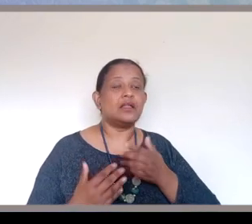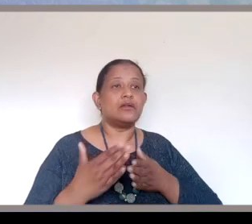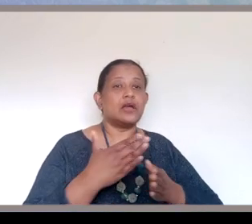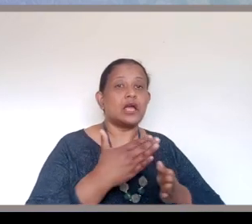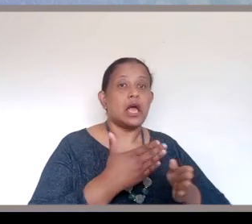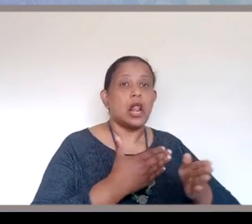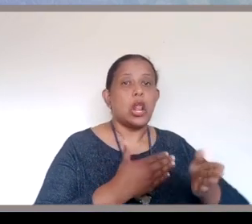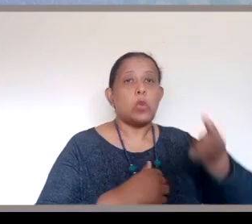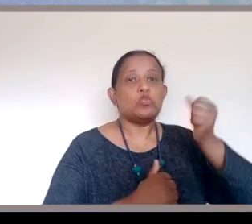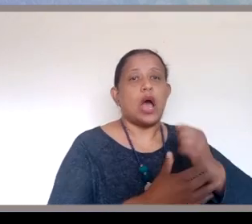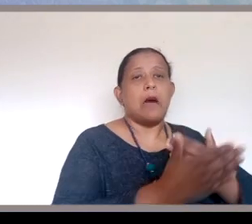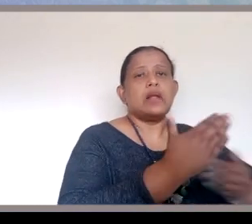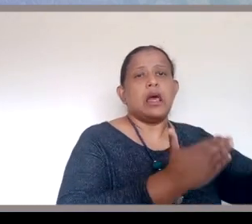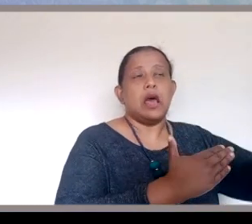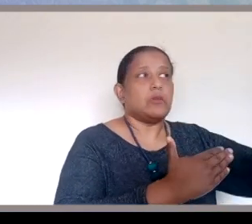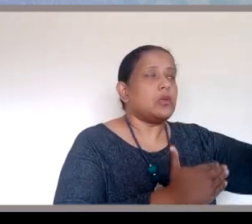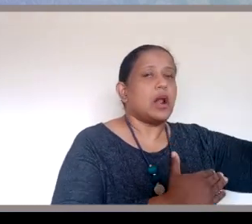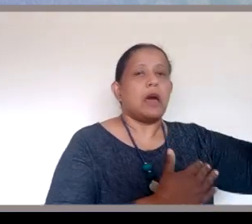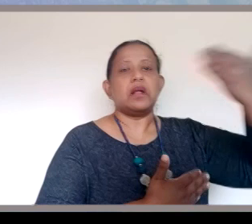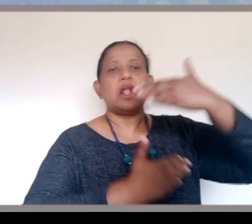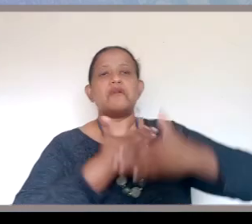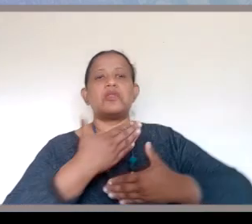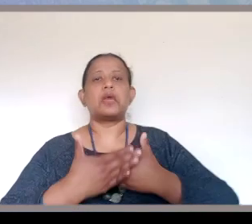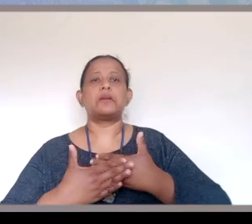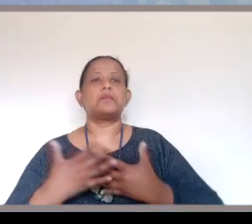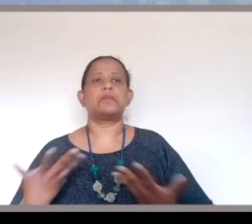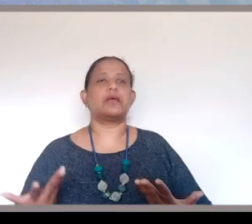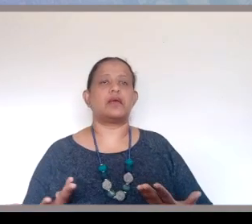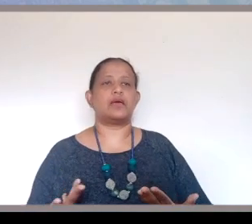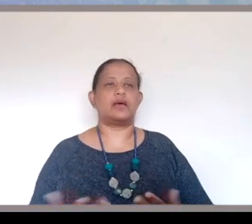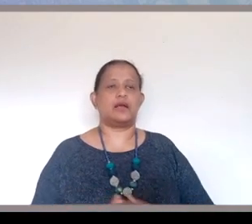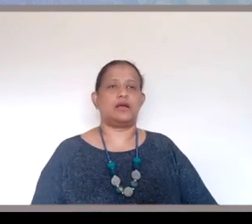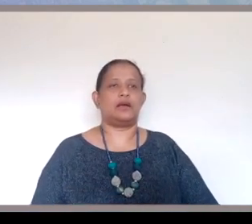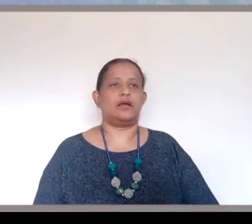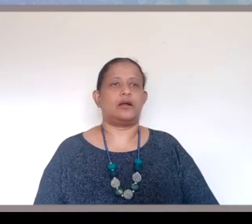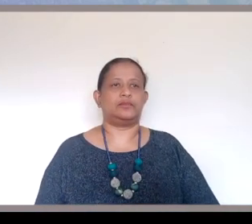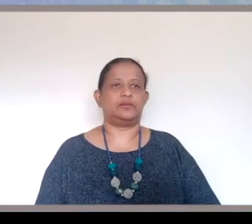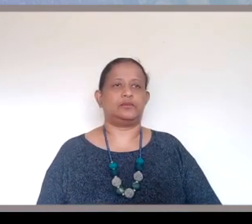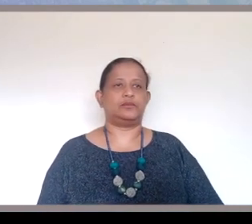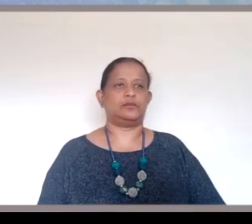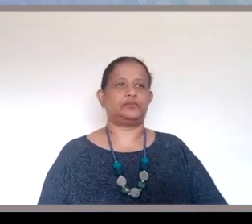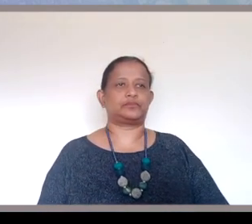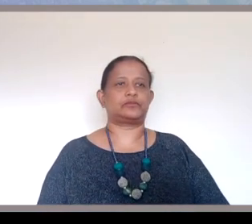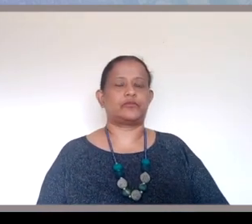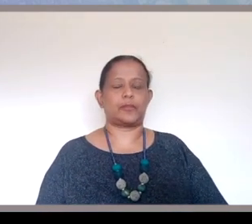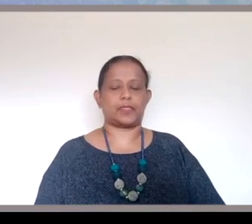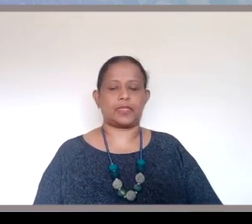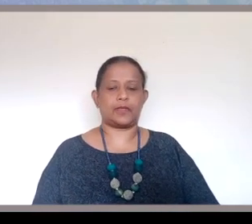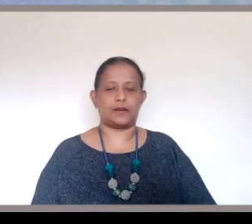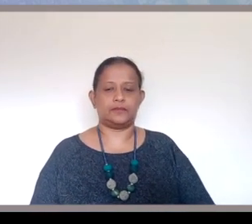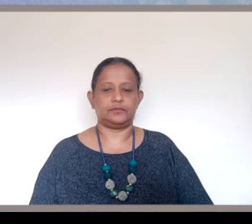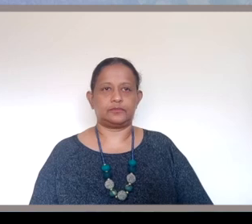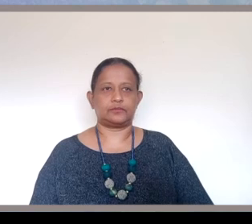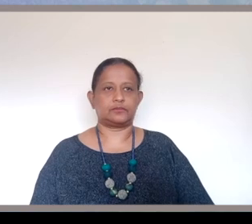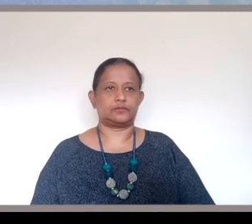eventually comes out in your lifestyle. So, from desire to deception to